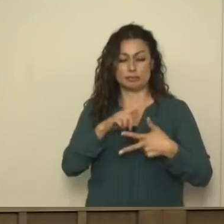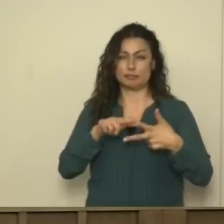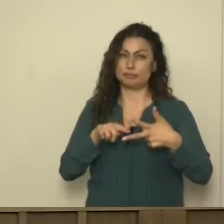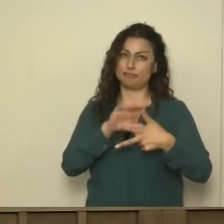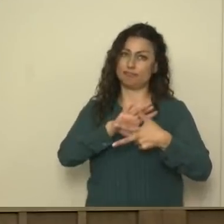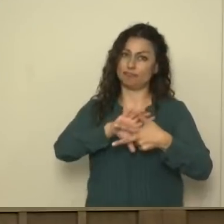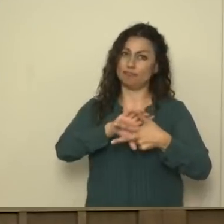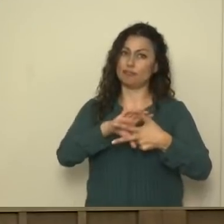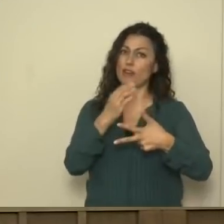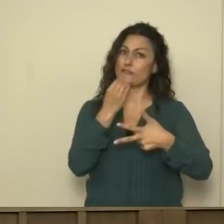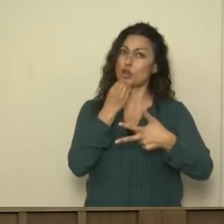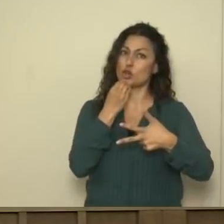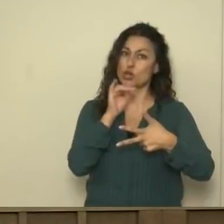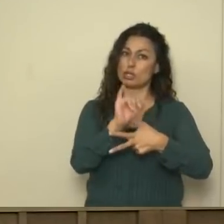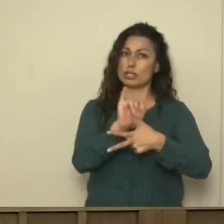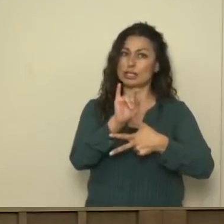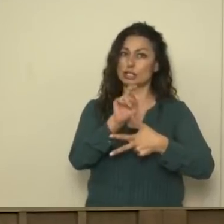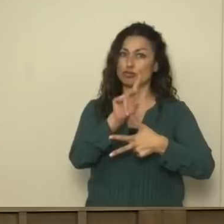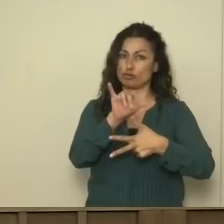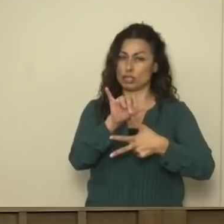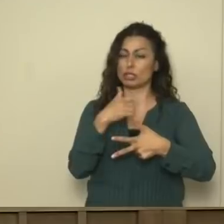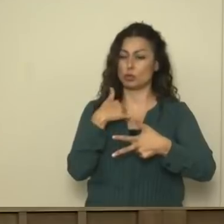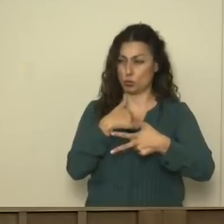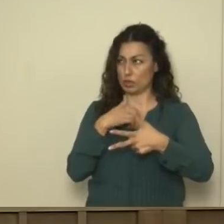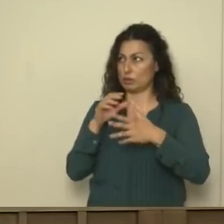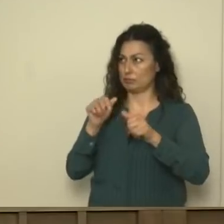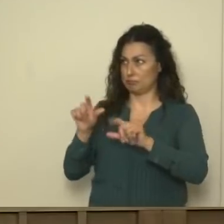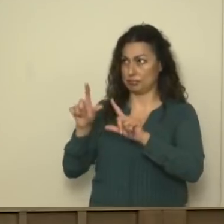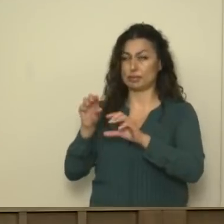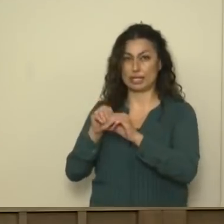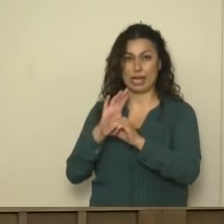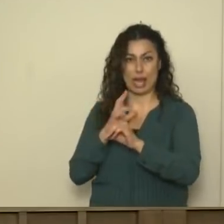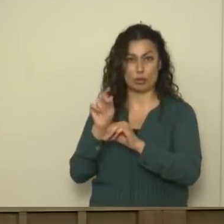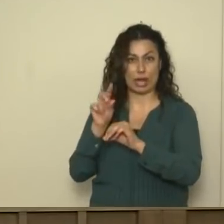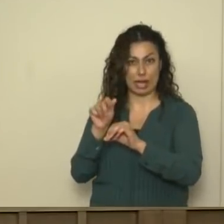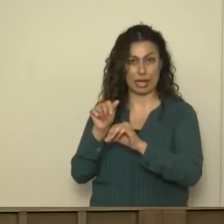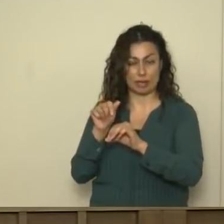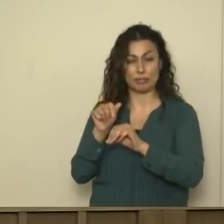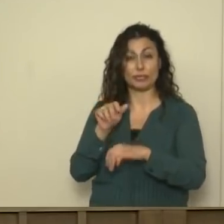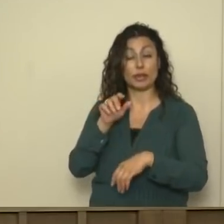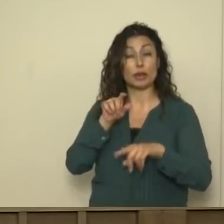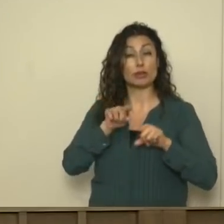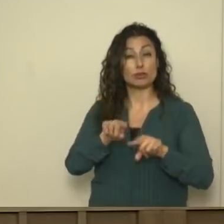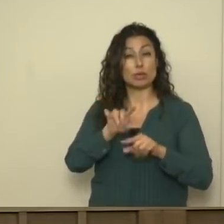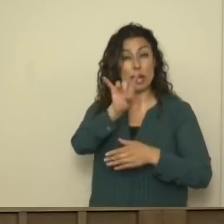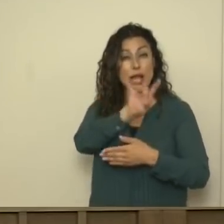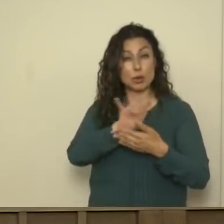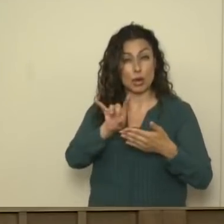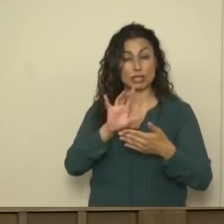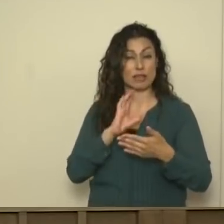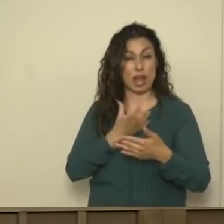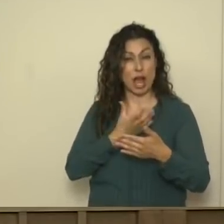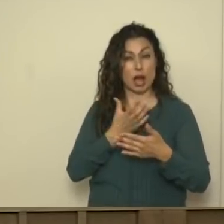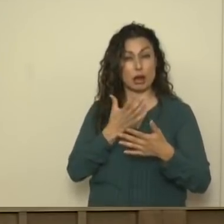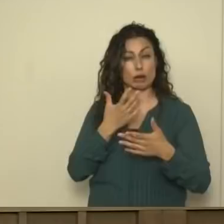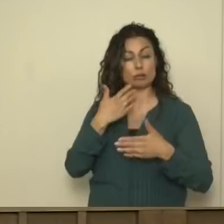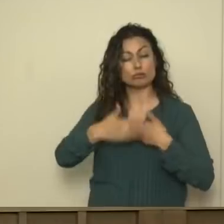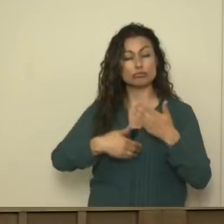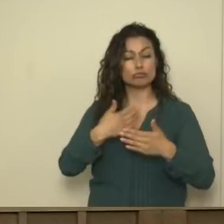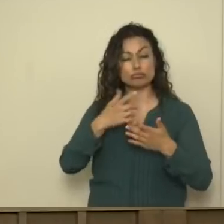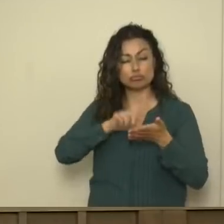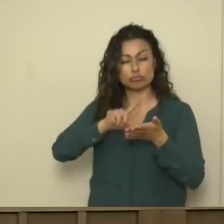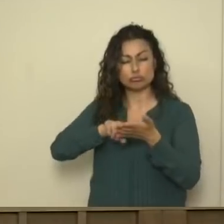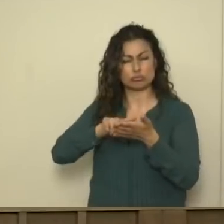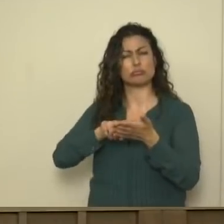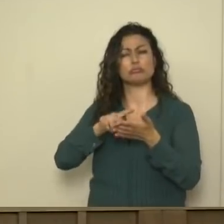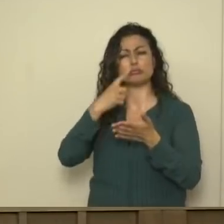up the food industry as we reported out in our data. Over that 8-week period, the rise